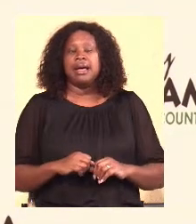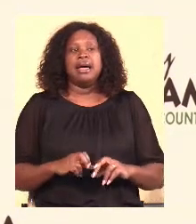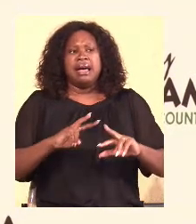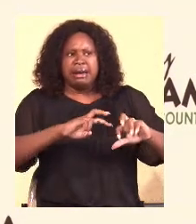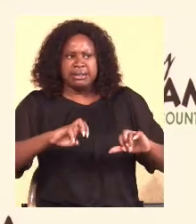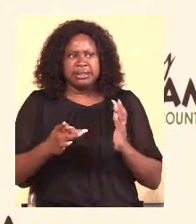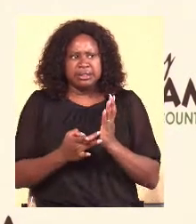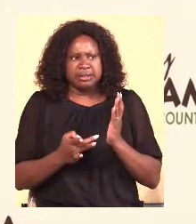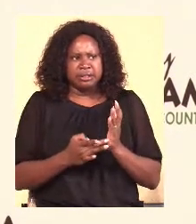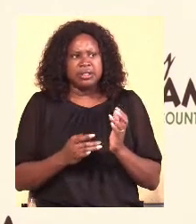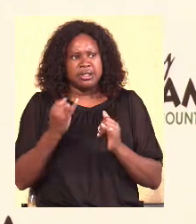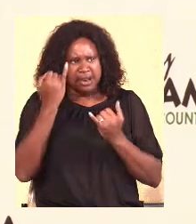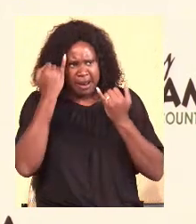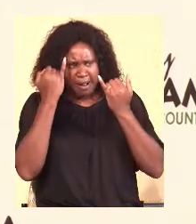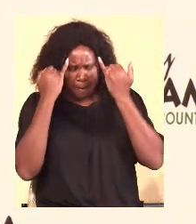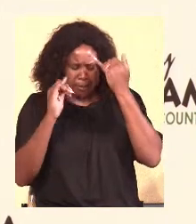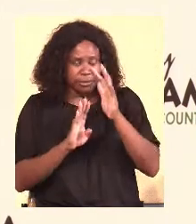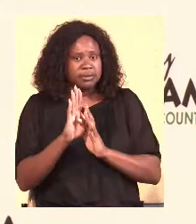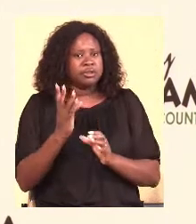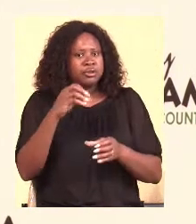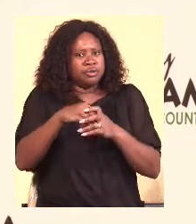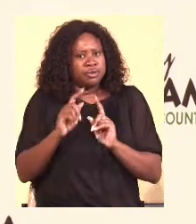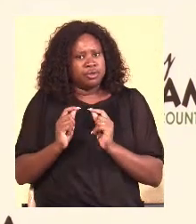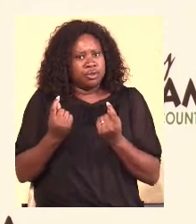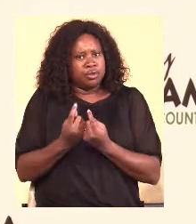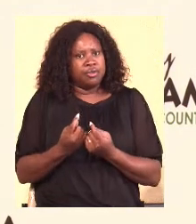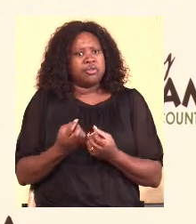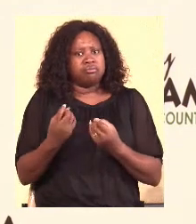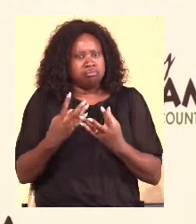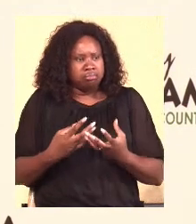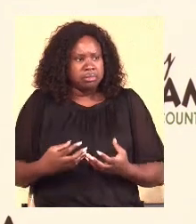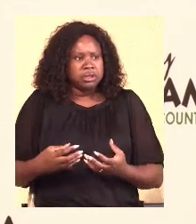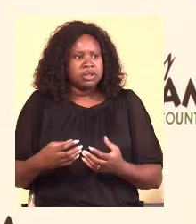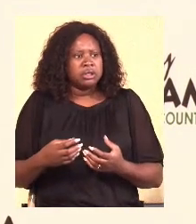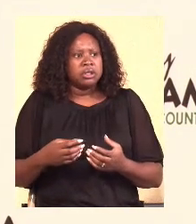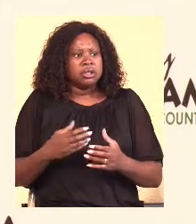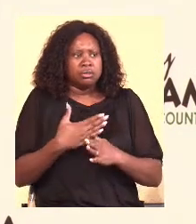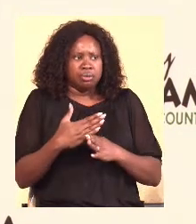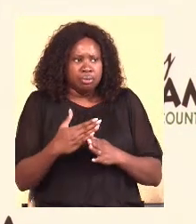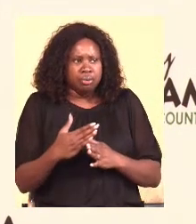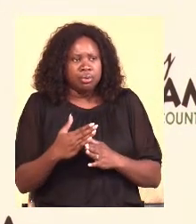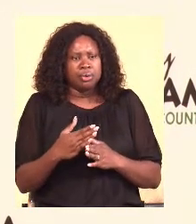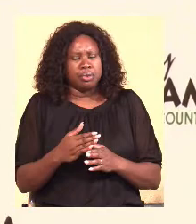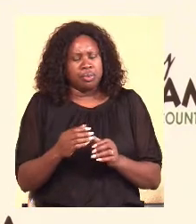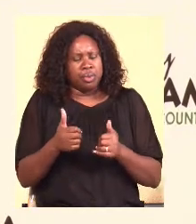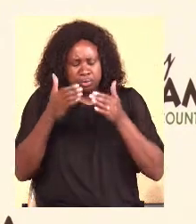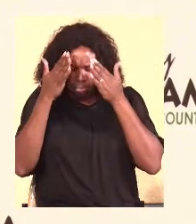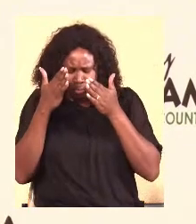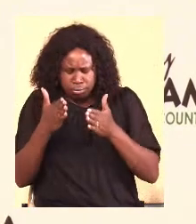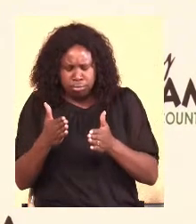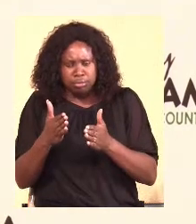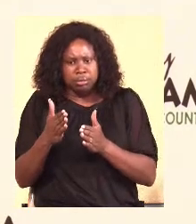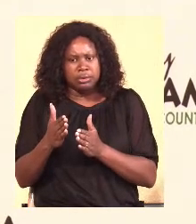and innovation, the involvement of the task force would be multi-pronged with a well-focused and targeted